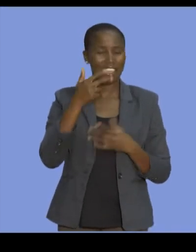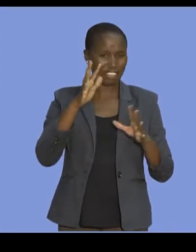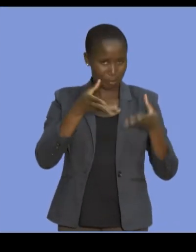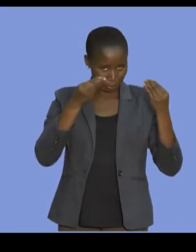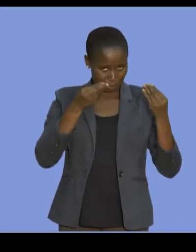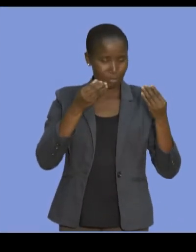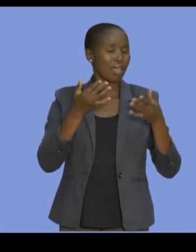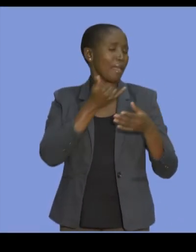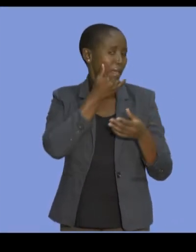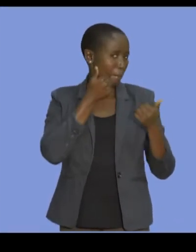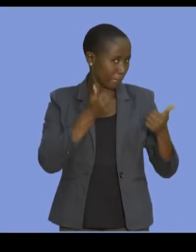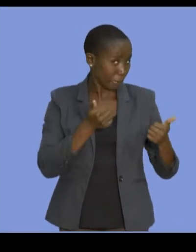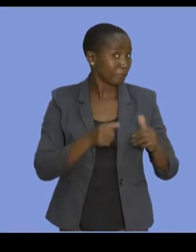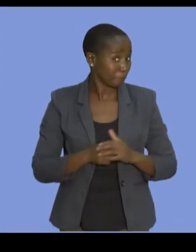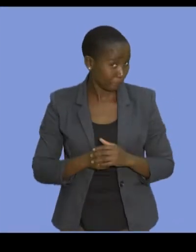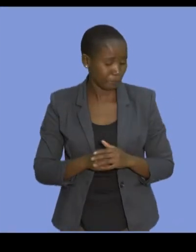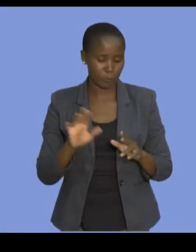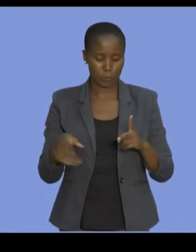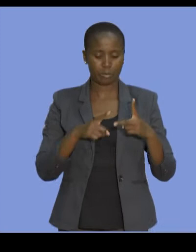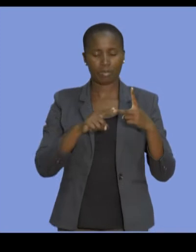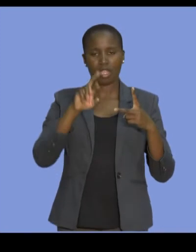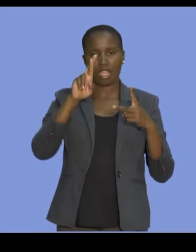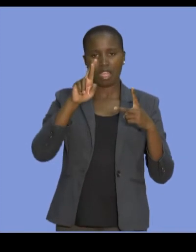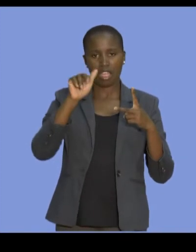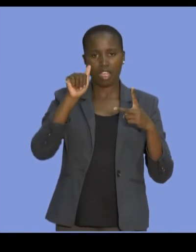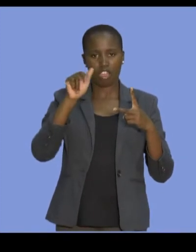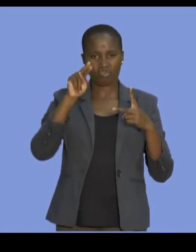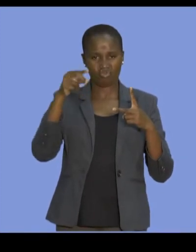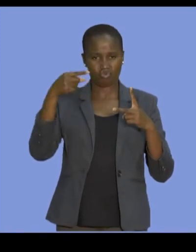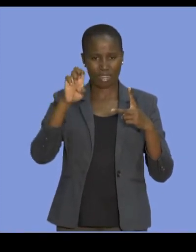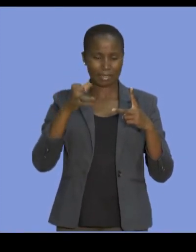that, and our range, which is what we got.